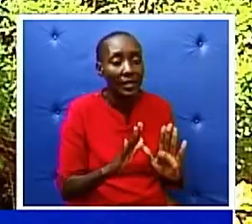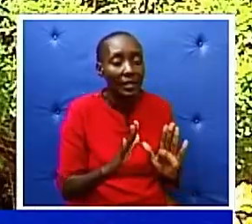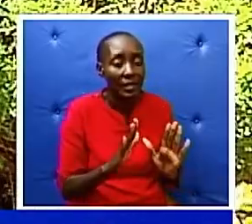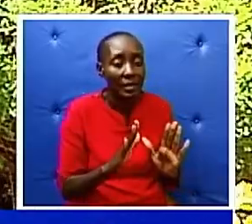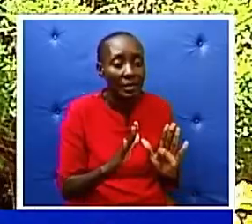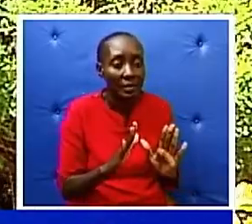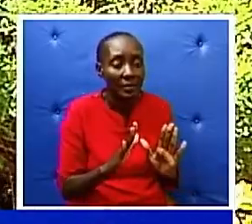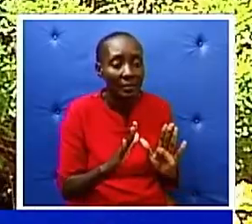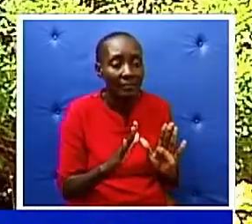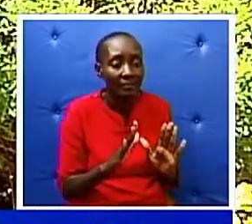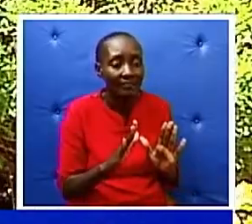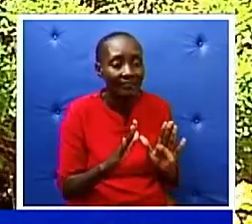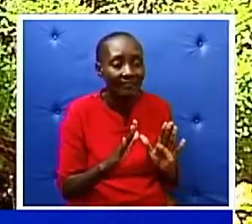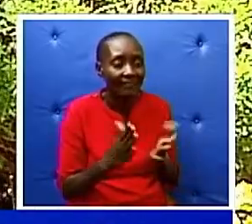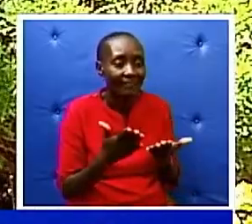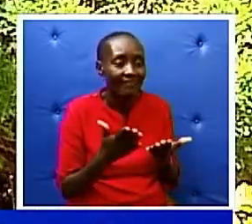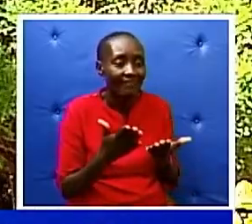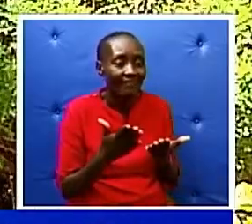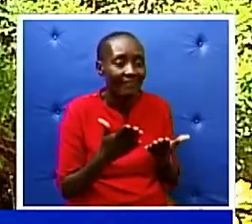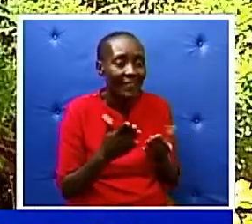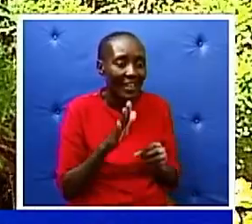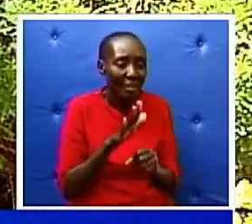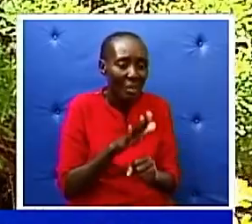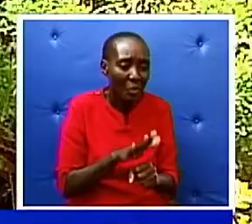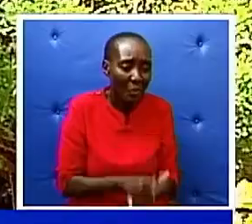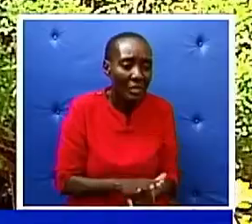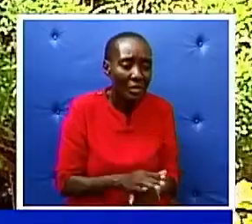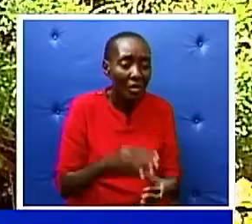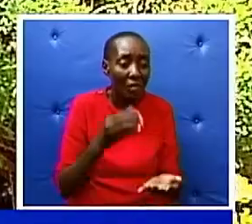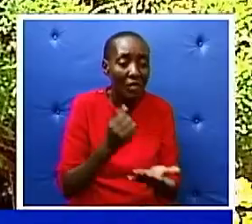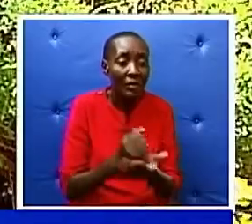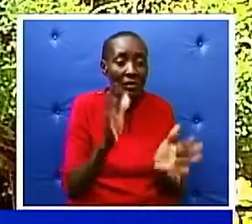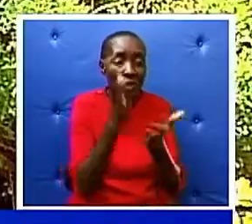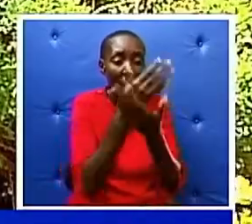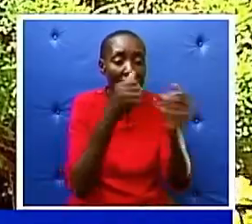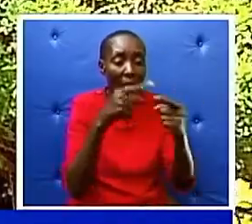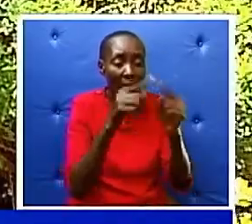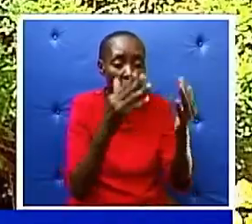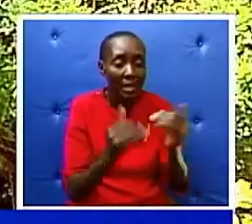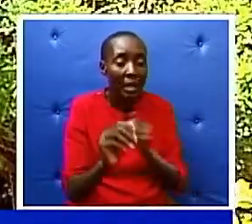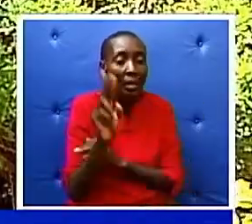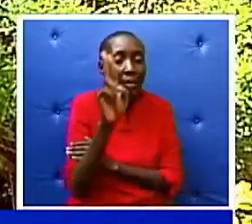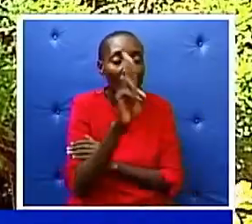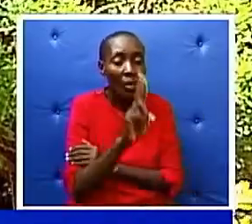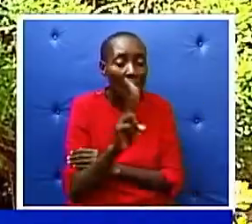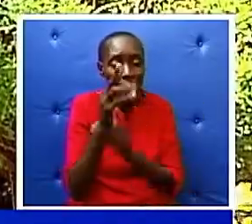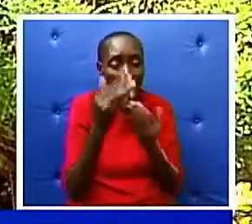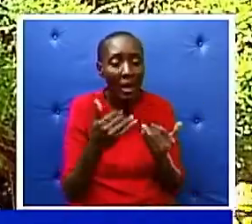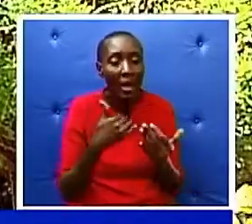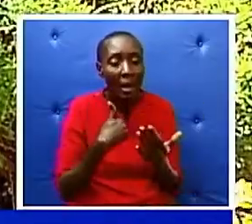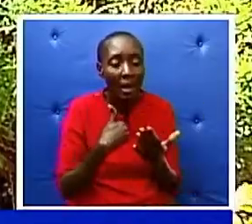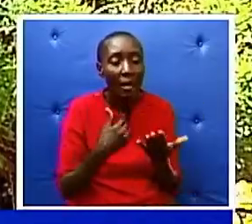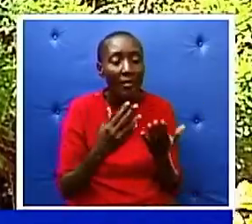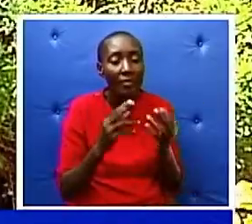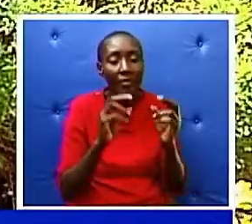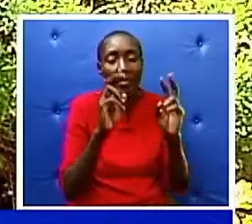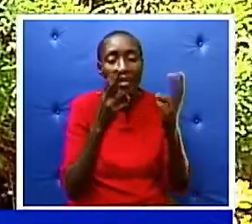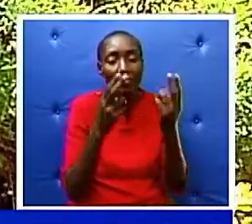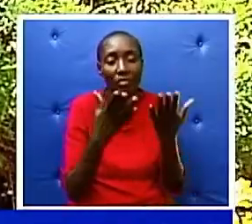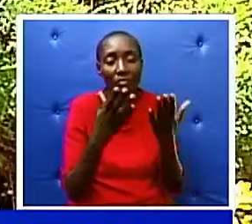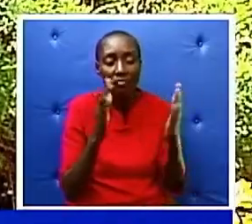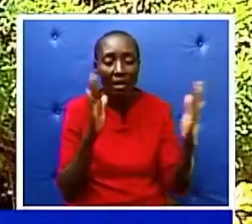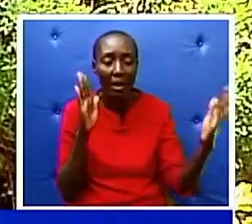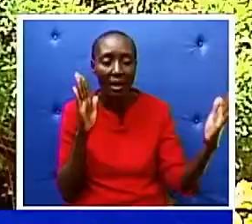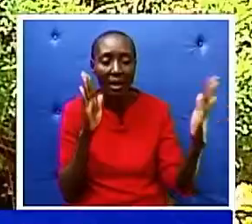the cannibalizing the office of the president. It is Uhuru that has brought to us the issue of approachability of